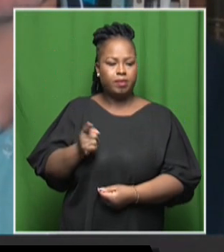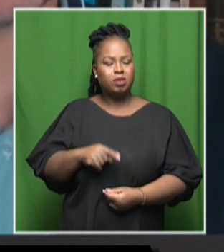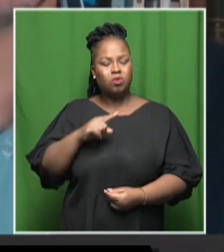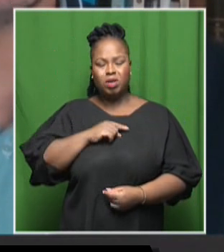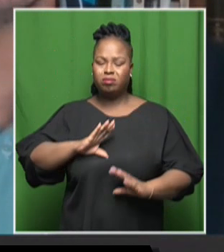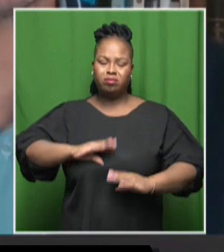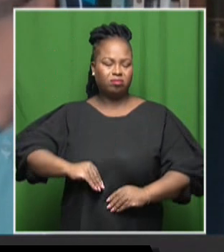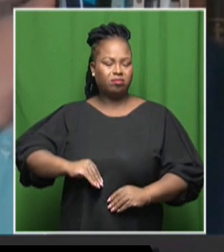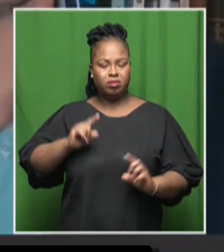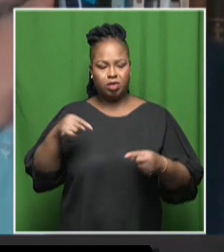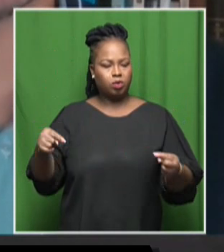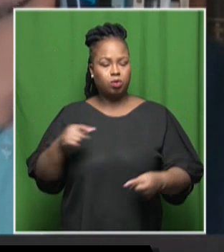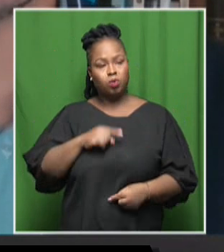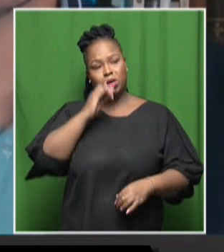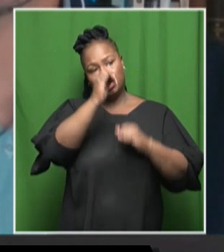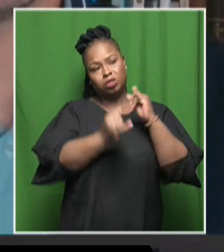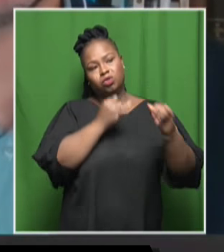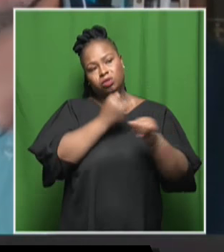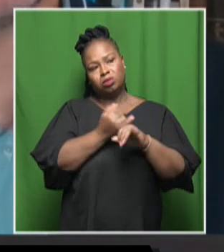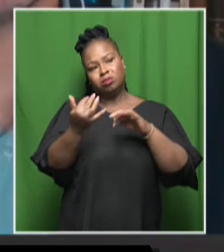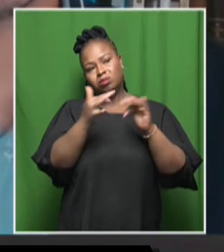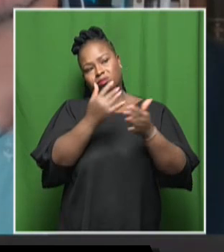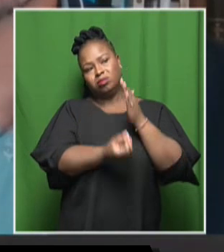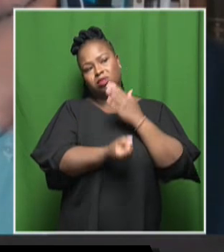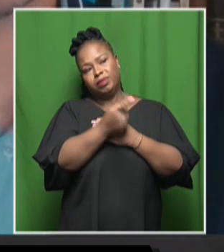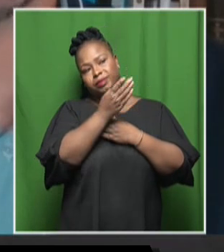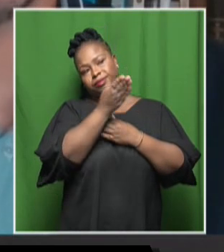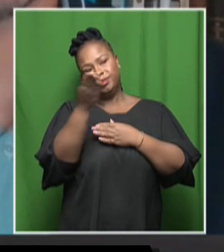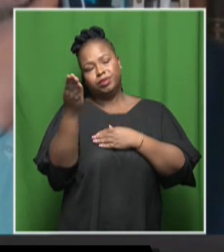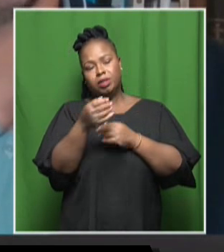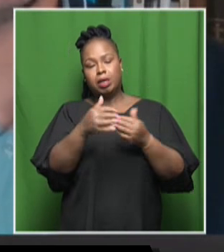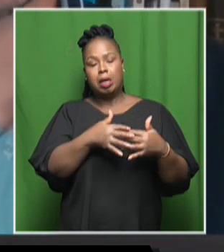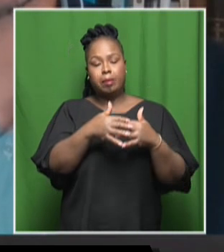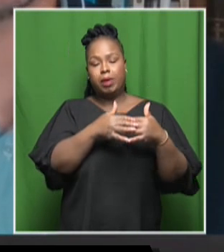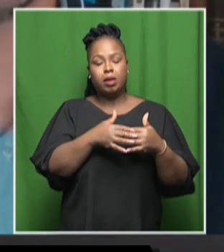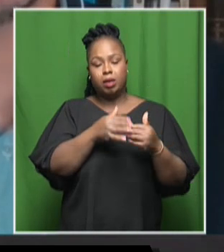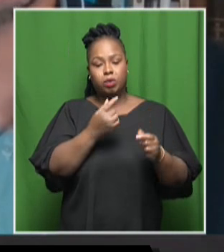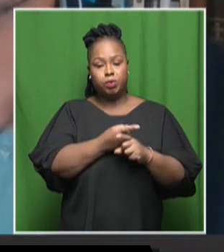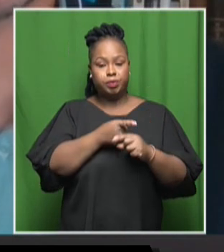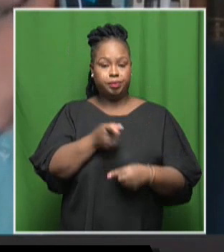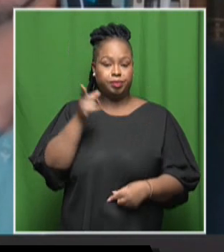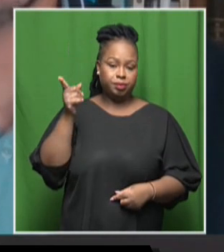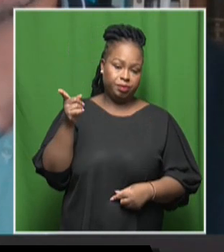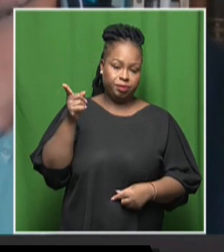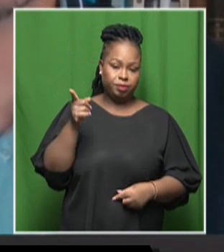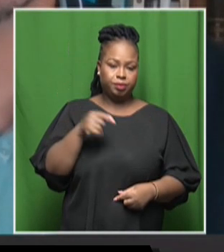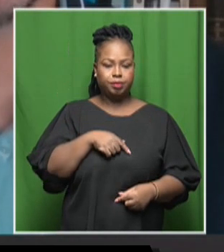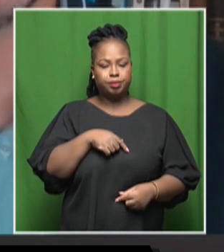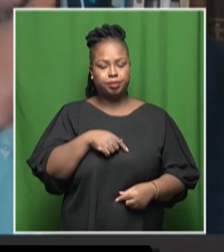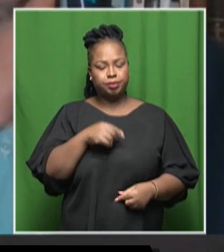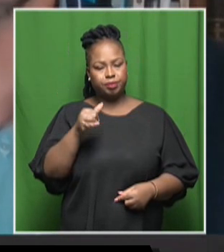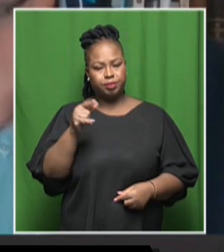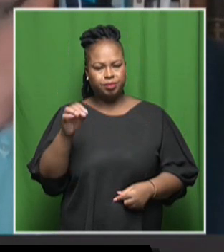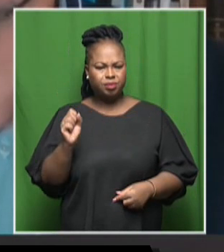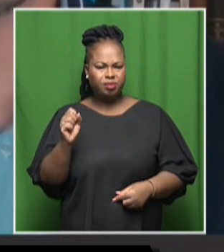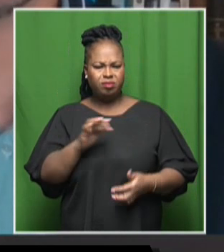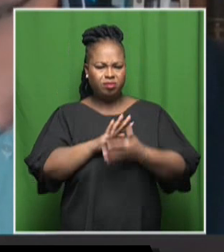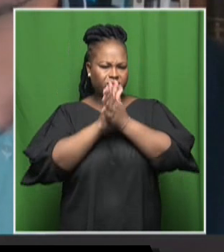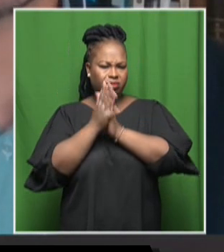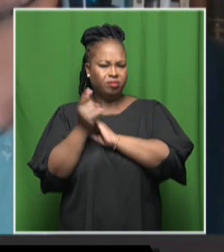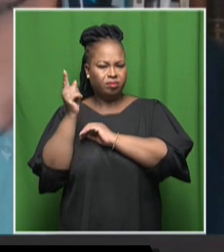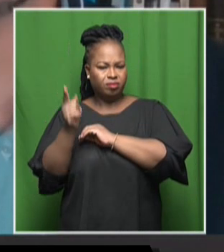hope because of the current international geopolitics, where the United States, for example, one of the biggest greenhouse gas polluters, are